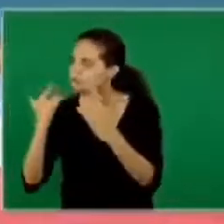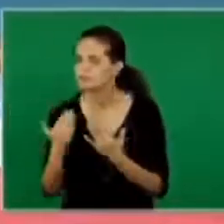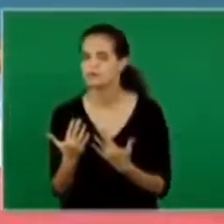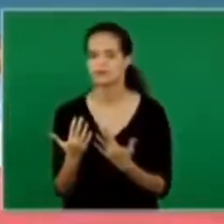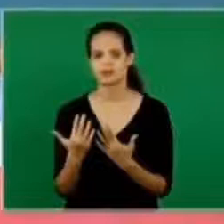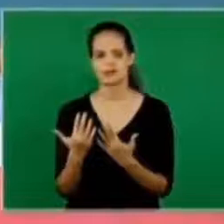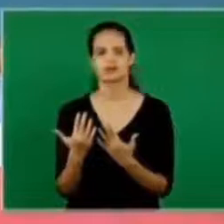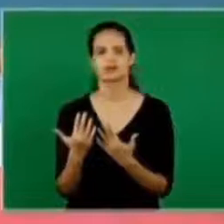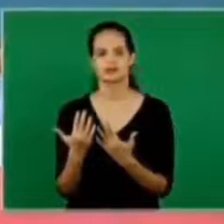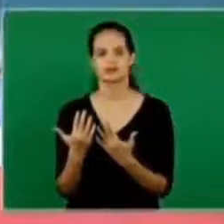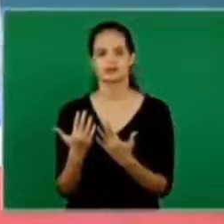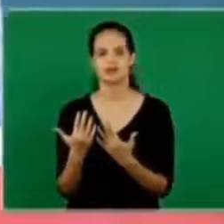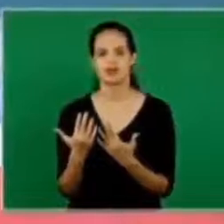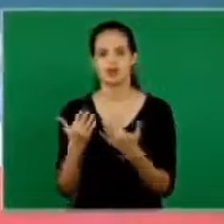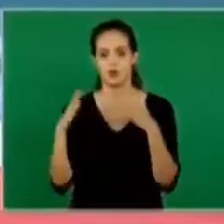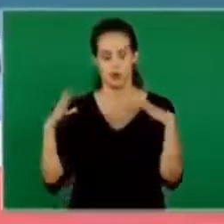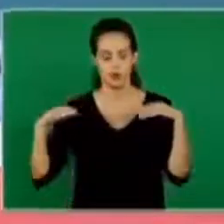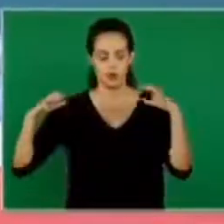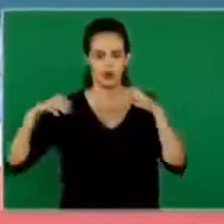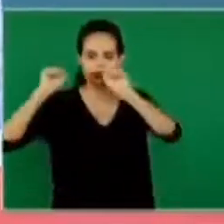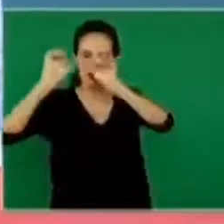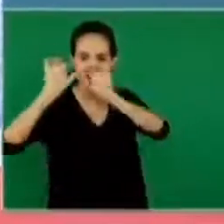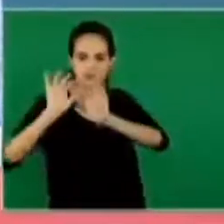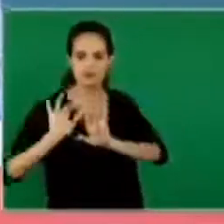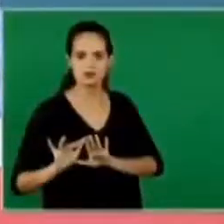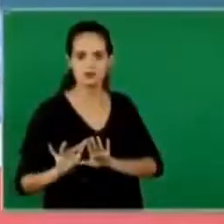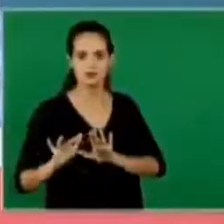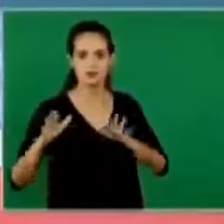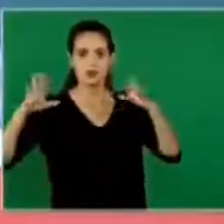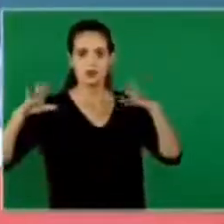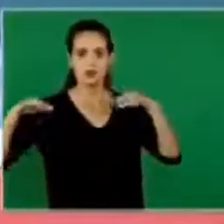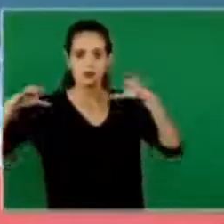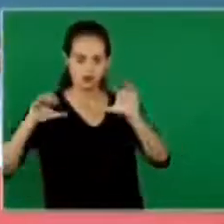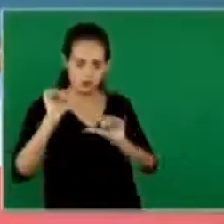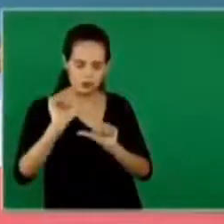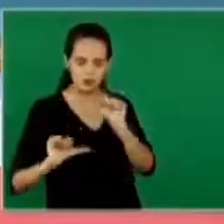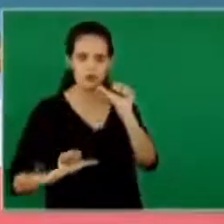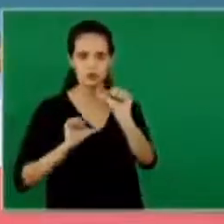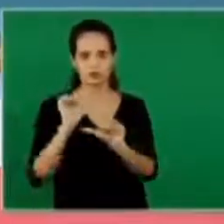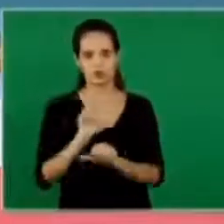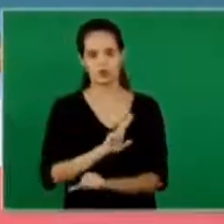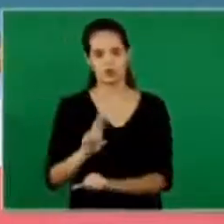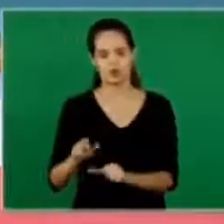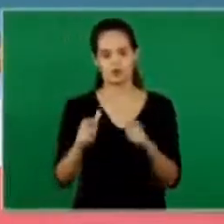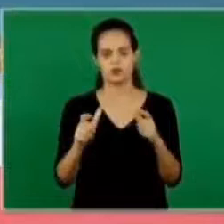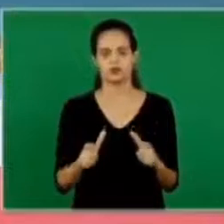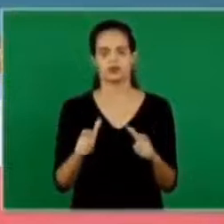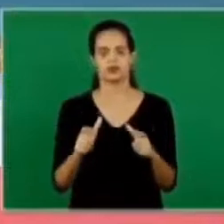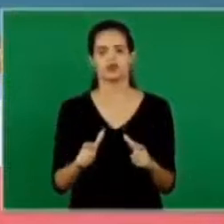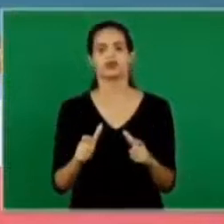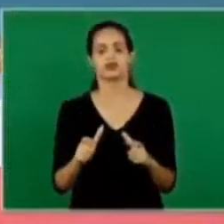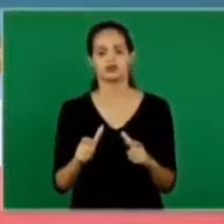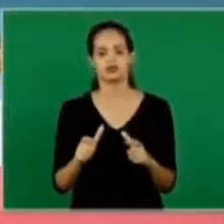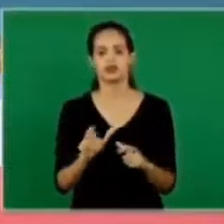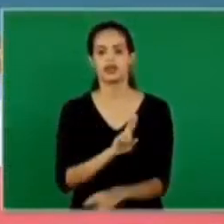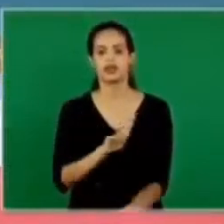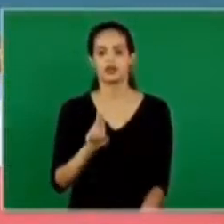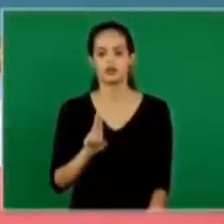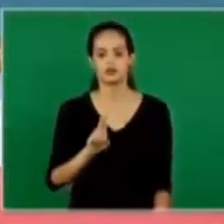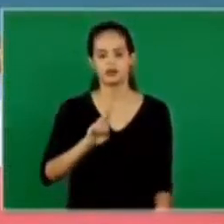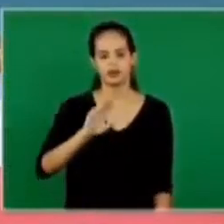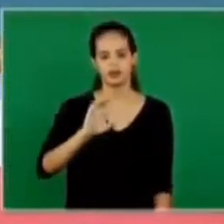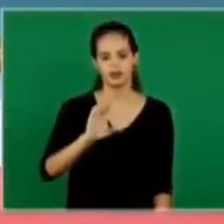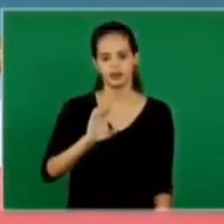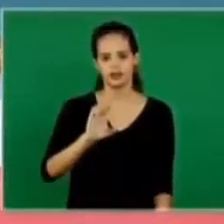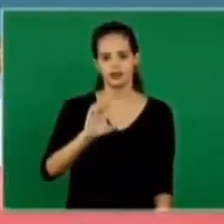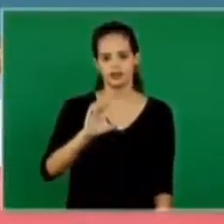He had the same, he took the same decision, he changed the name of the location. It's not going to be called Jabbok